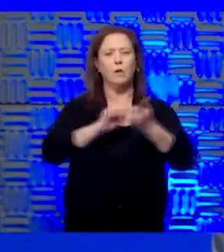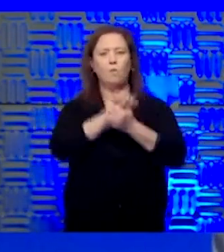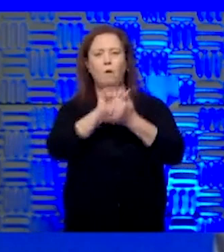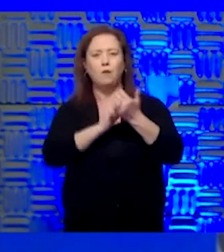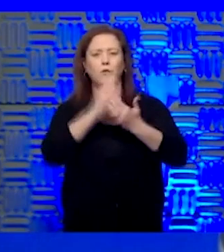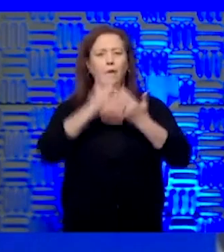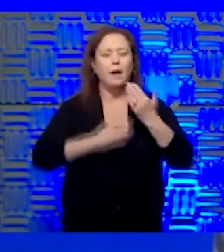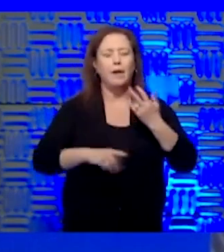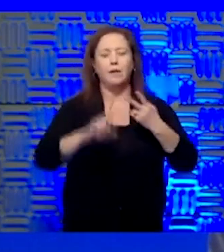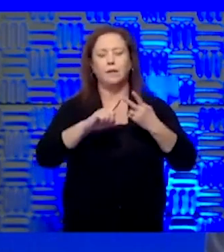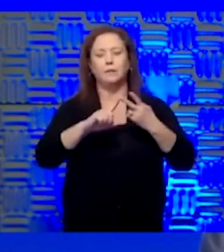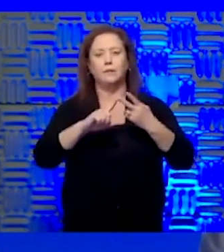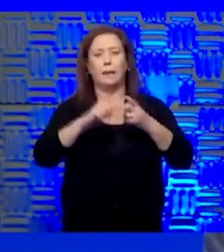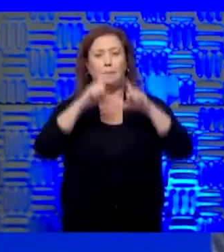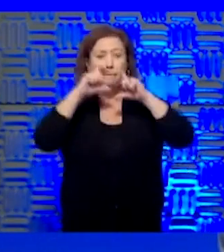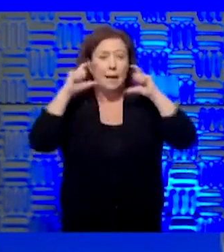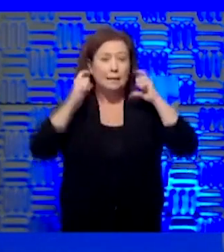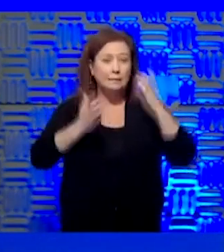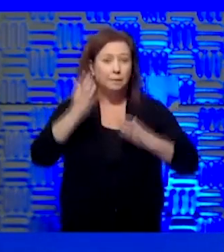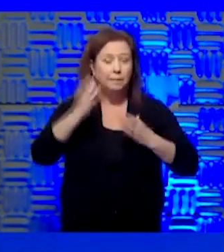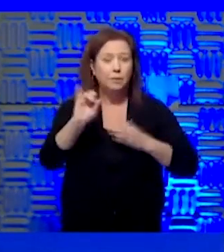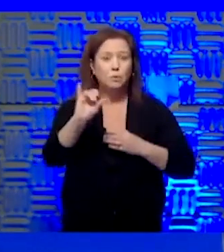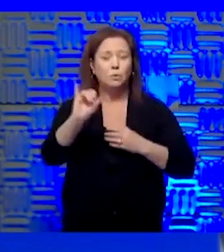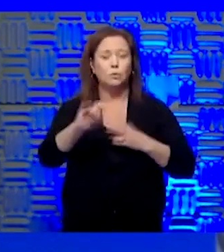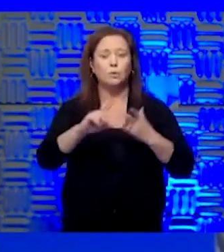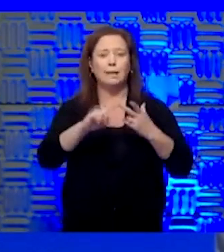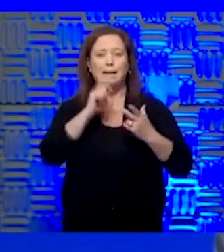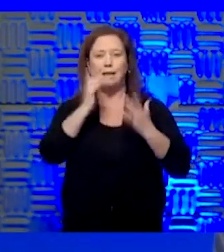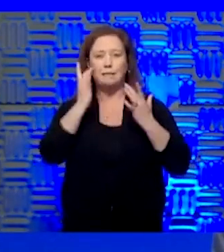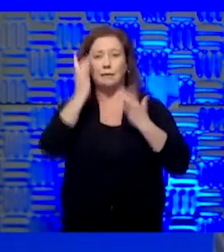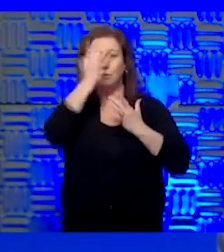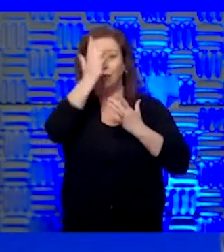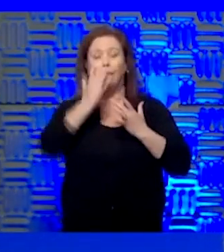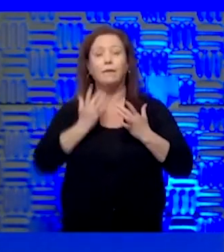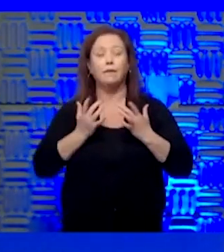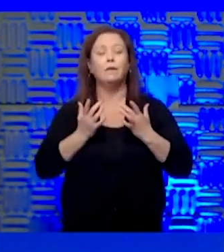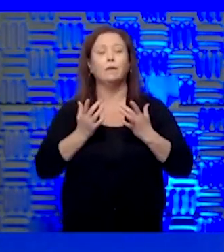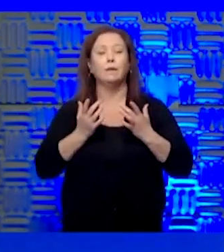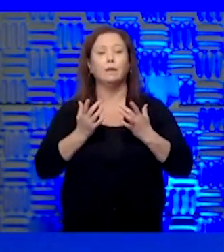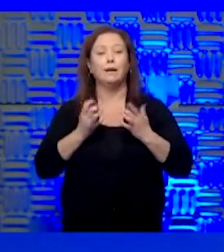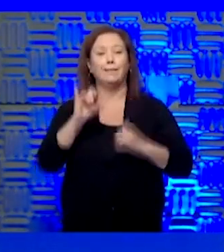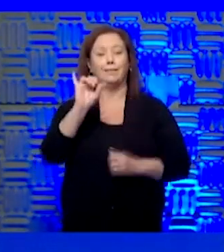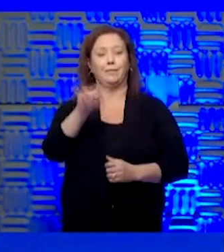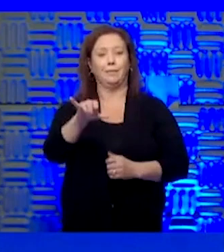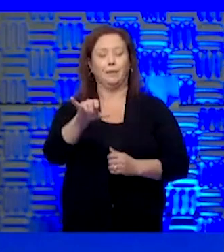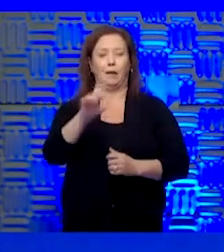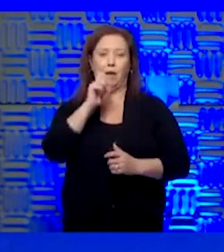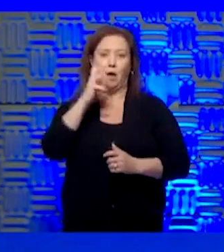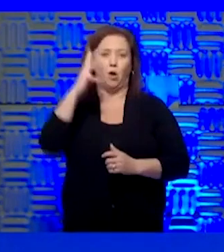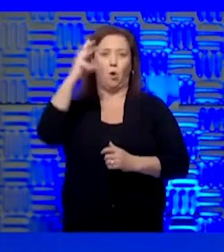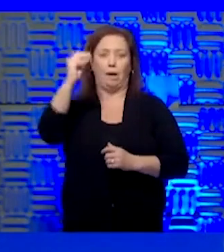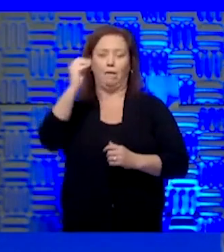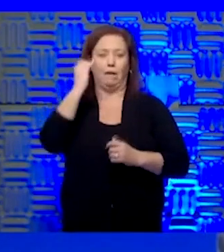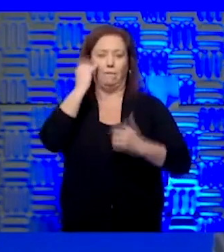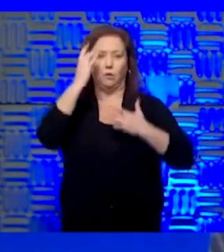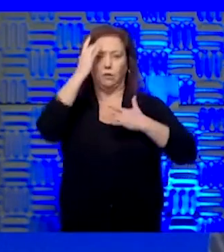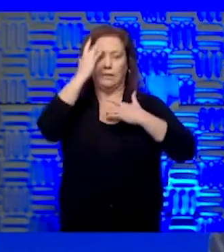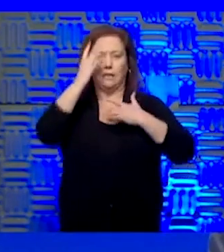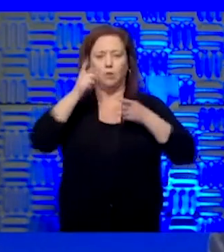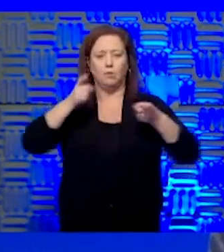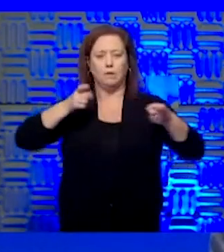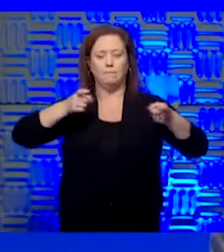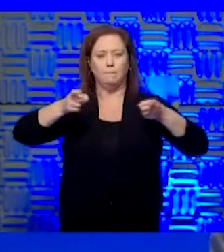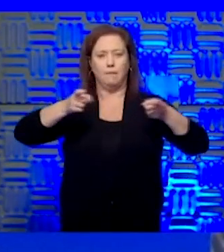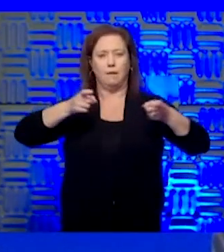hygiene and possibly the mask and not touching your face, things of that nature, and not going out if you're sick, you can